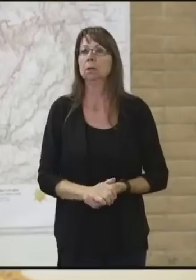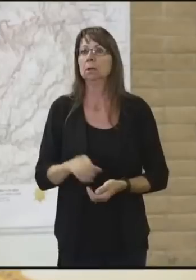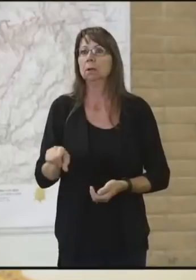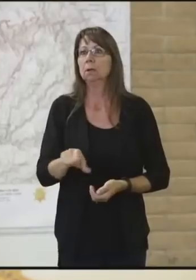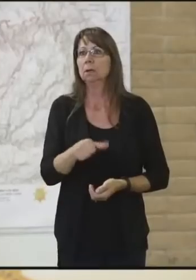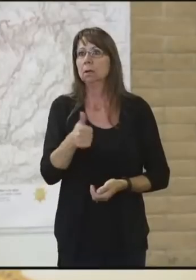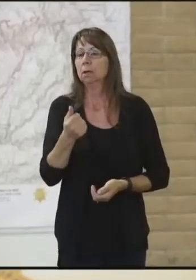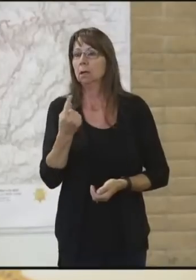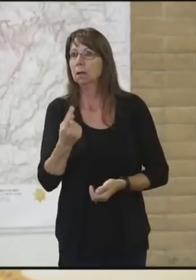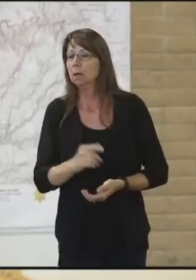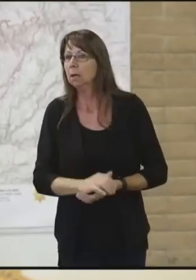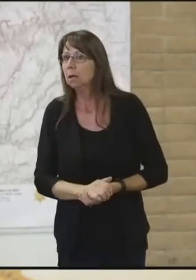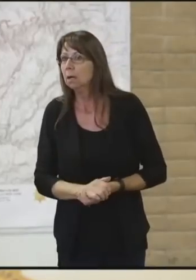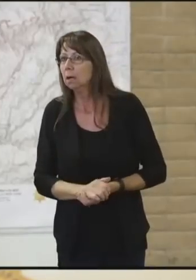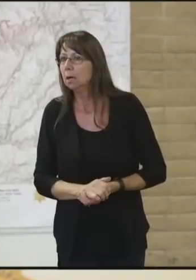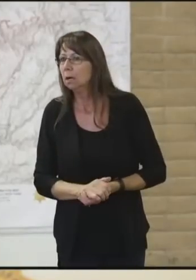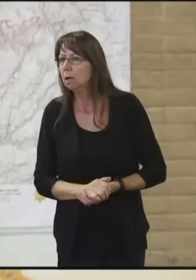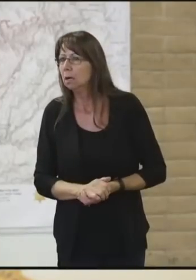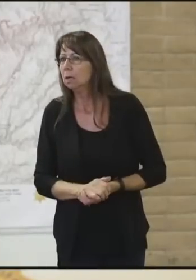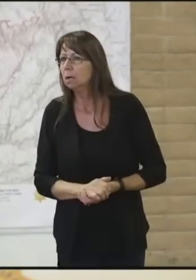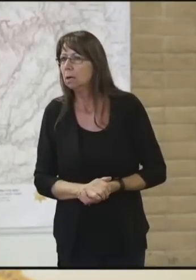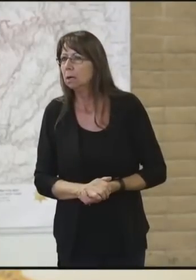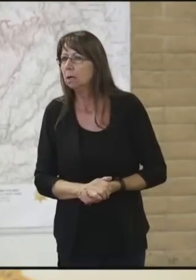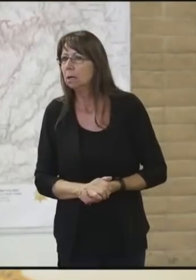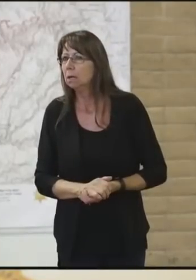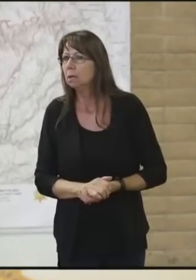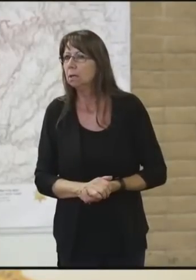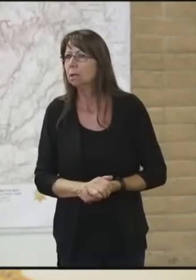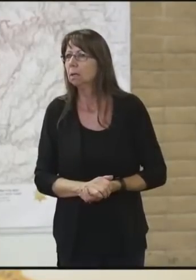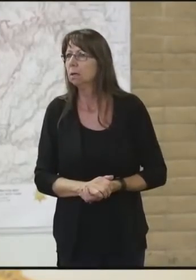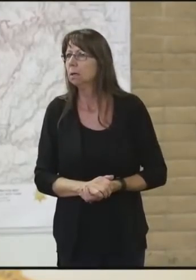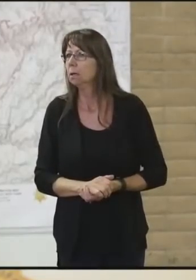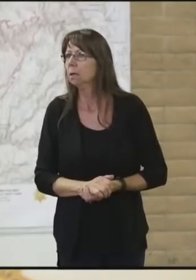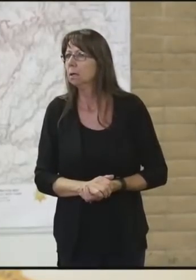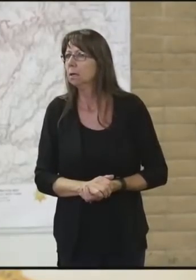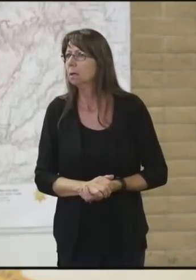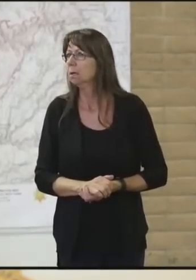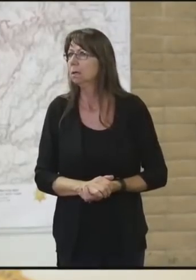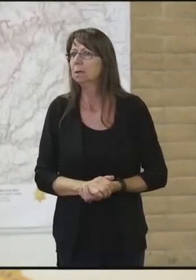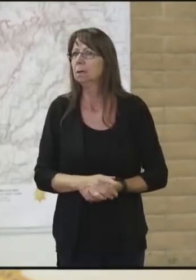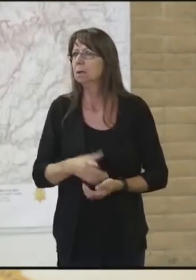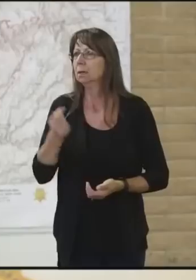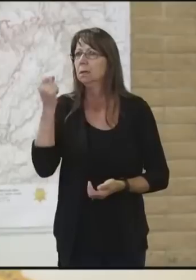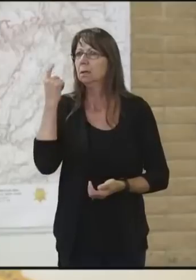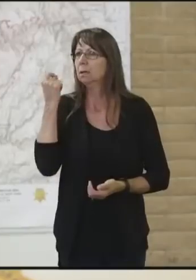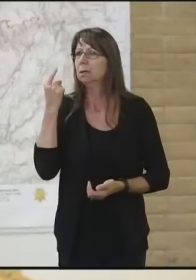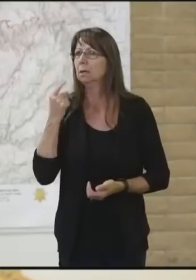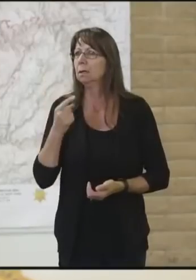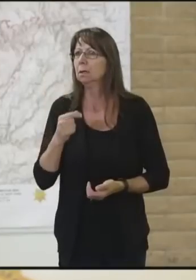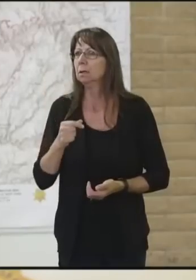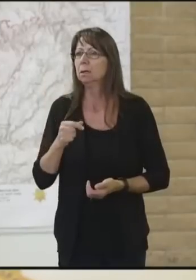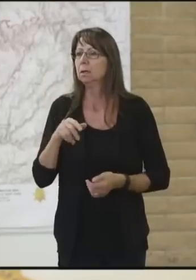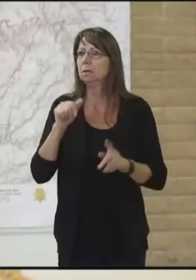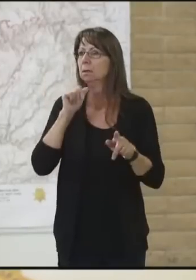you. For damage assessments, do you know if you'll be doing those block by block and when that starts tomorrow?